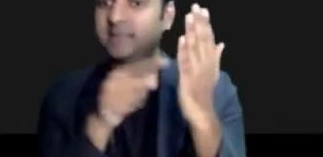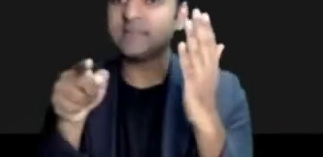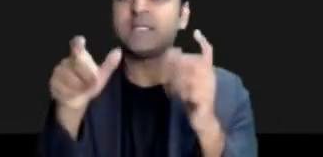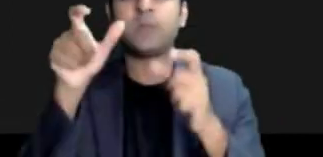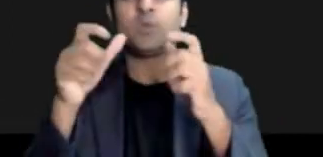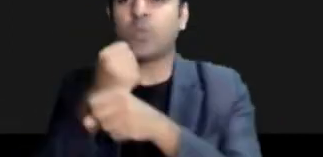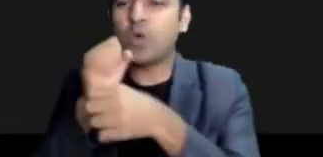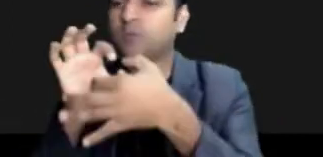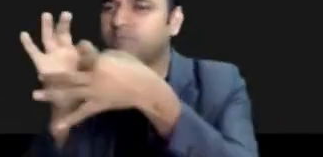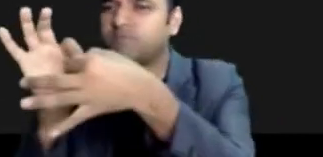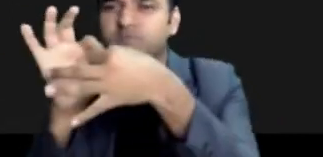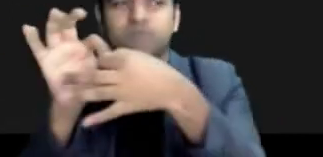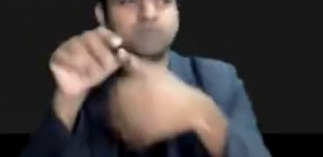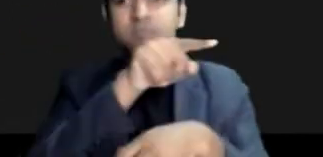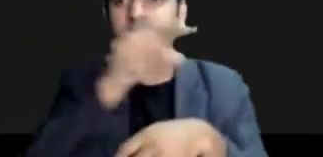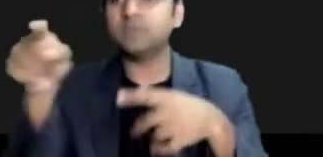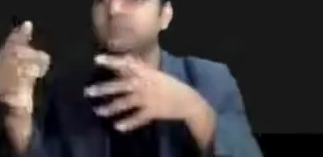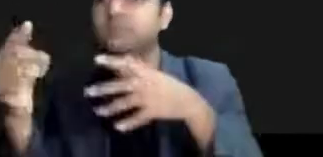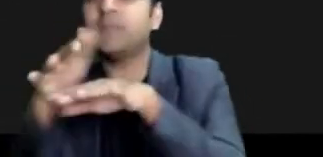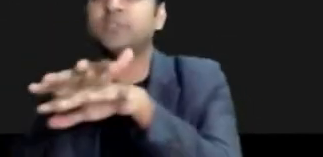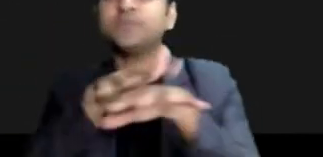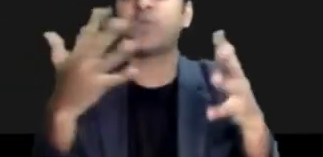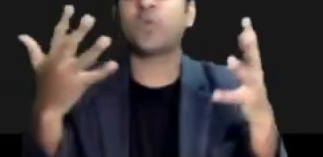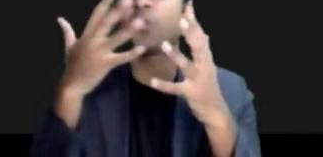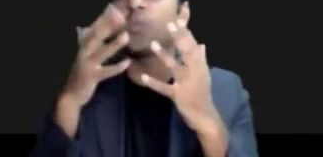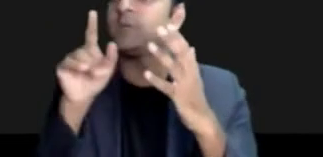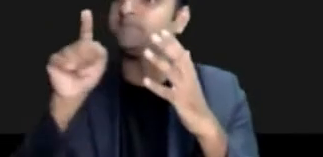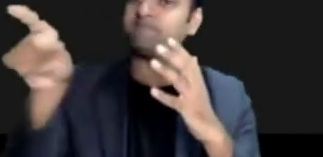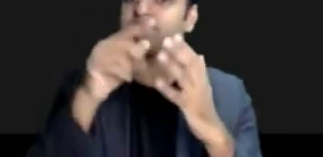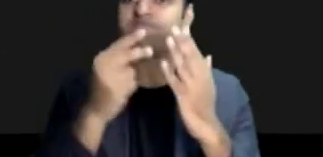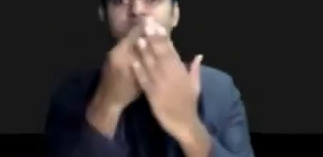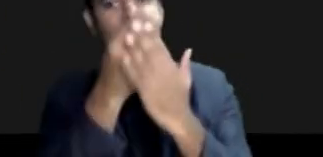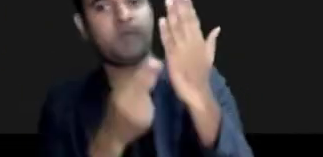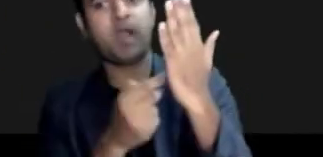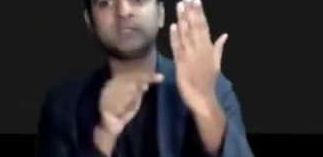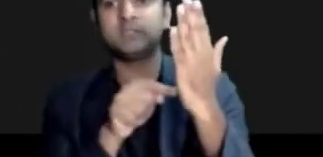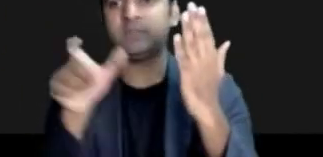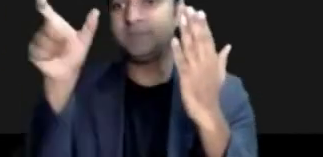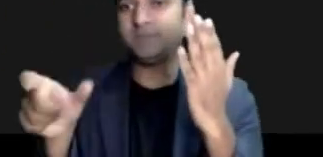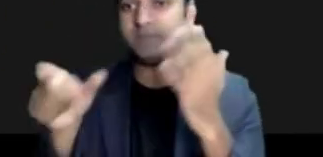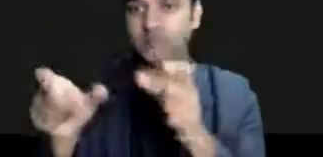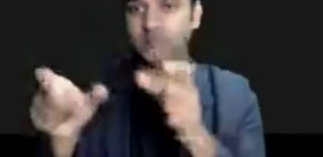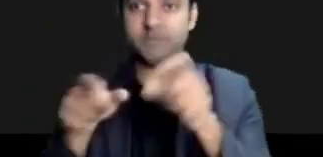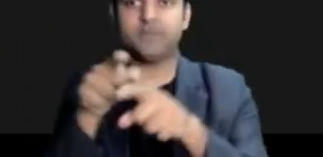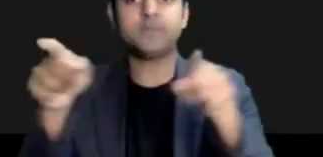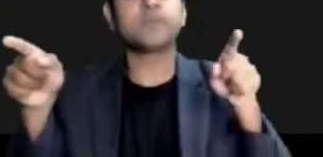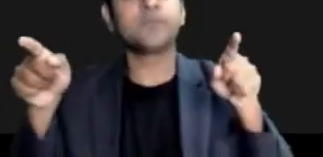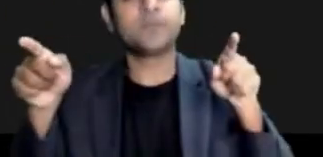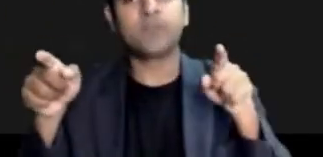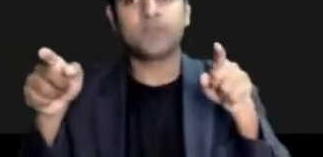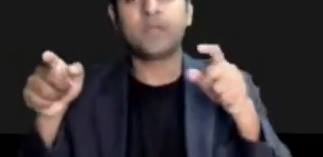disability inclusive disaster risk reduction. And one other thing that we've